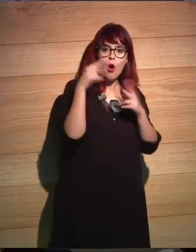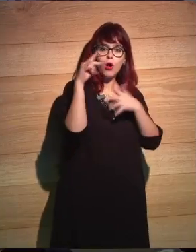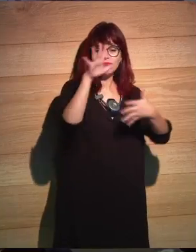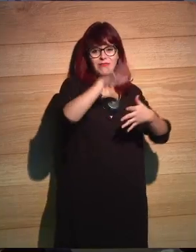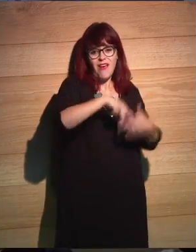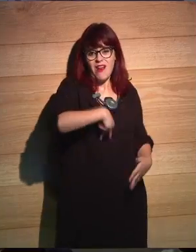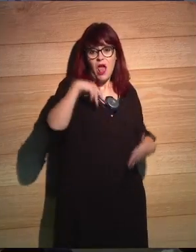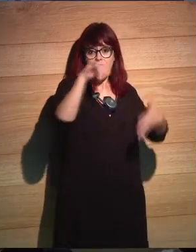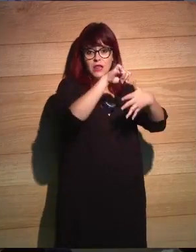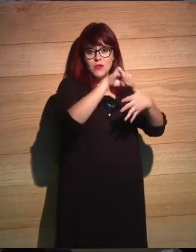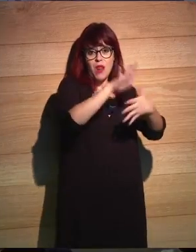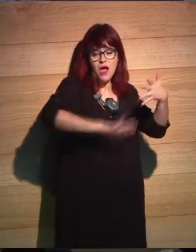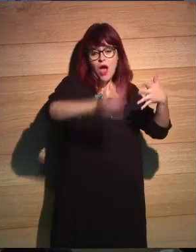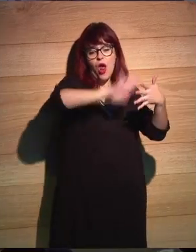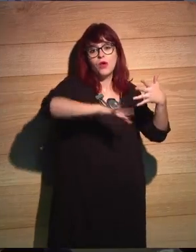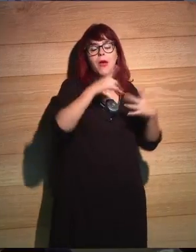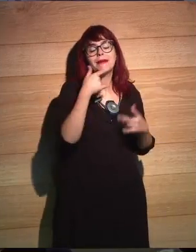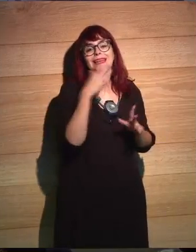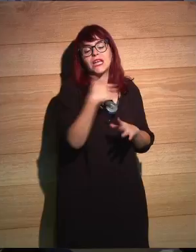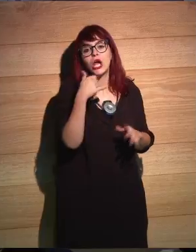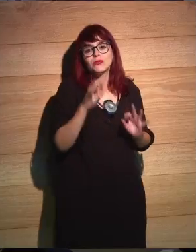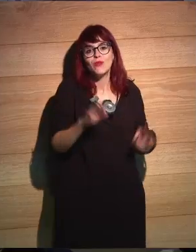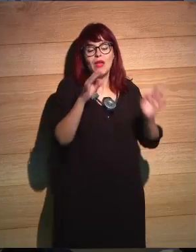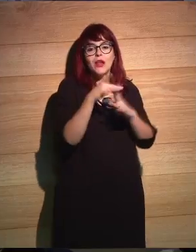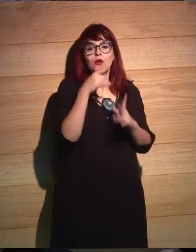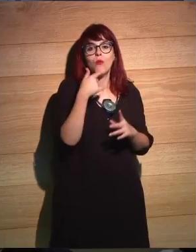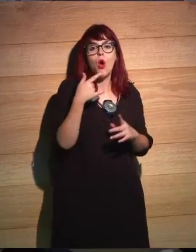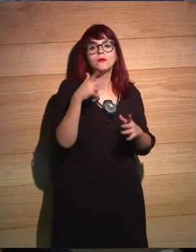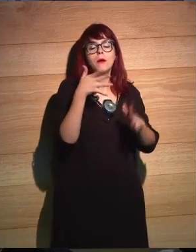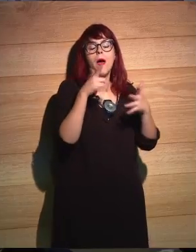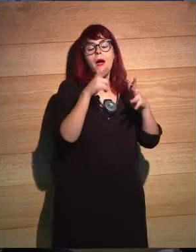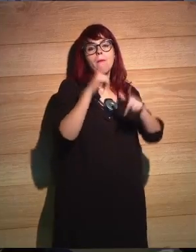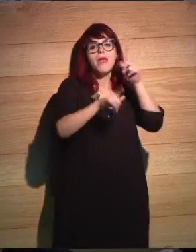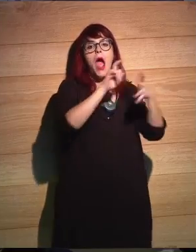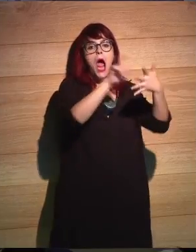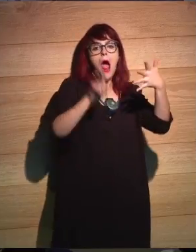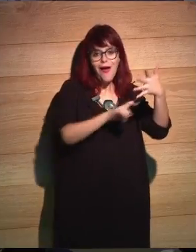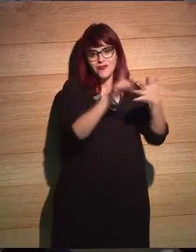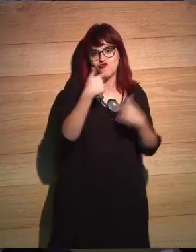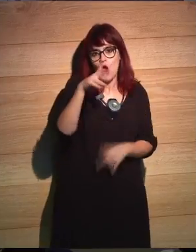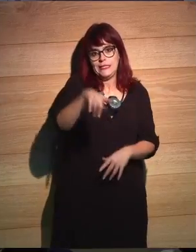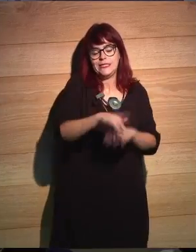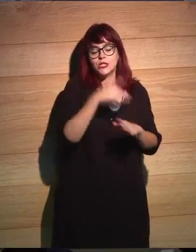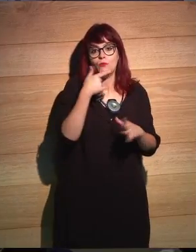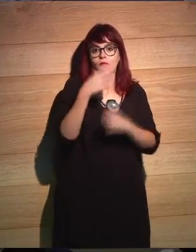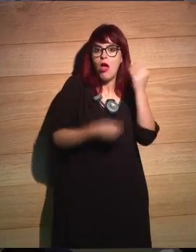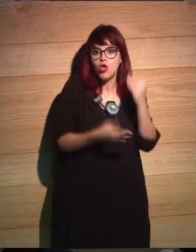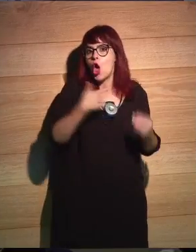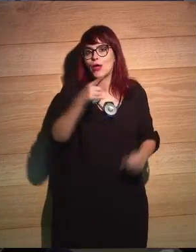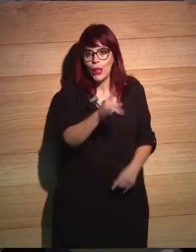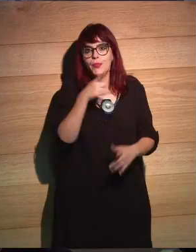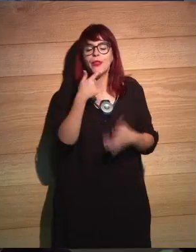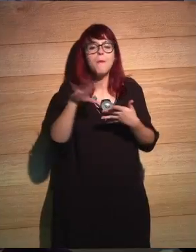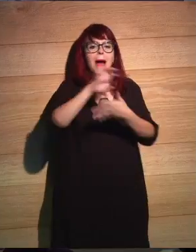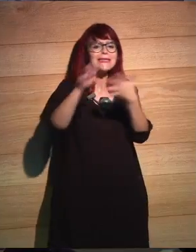Ecuador. Yes, it is happening, and it also happens in other countries in Latin America, and I haven't traveled all over the continent,